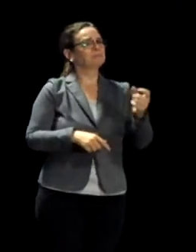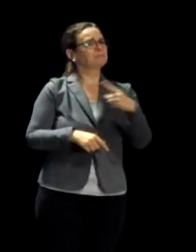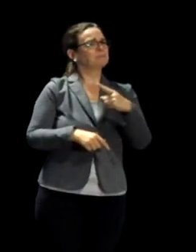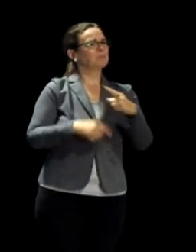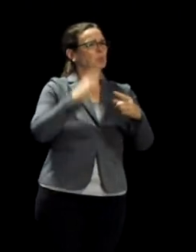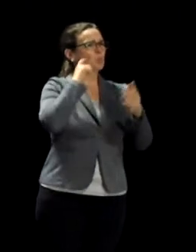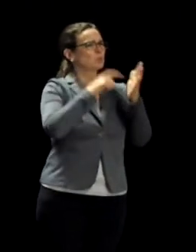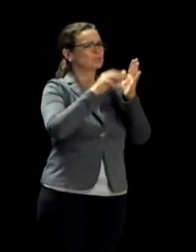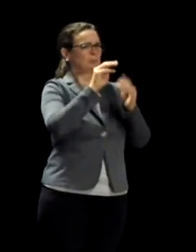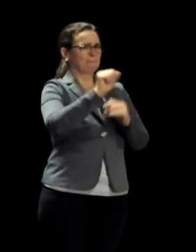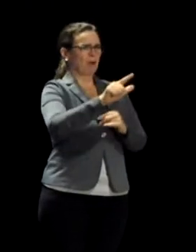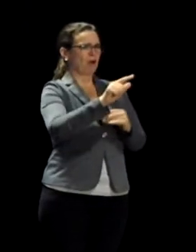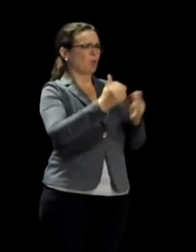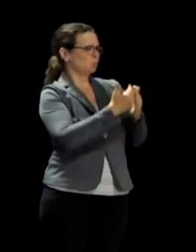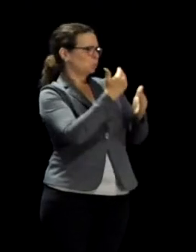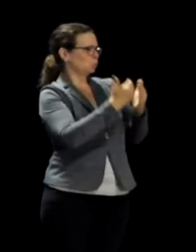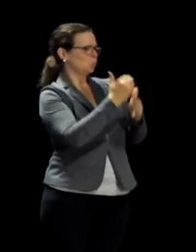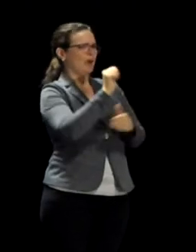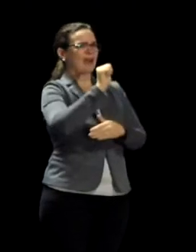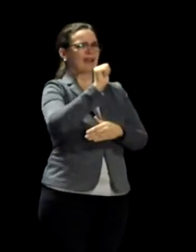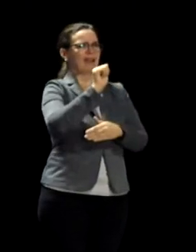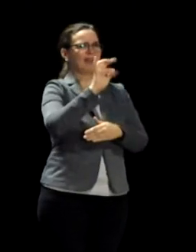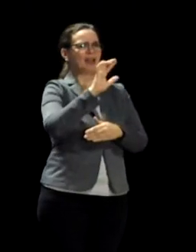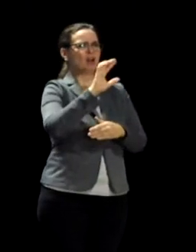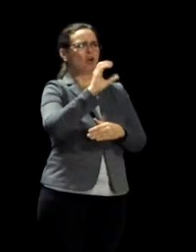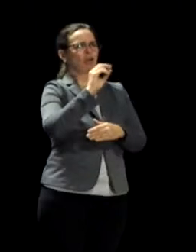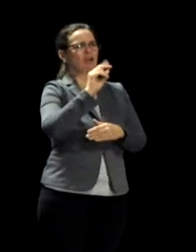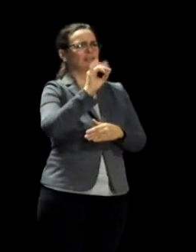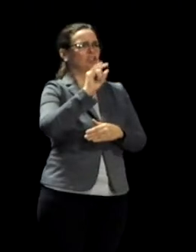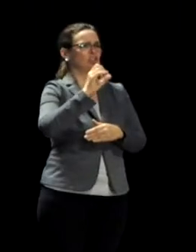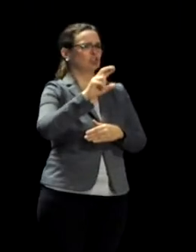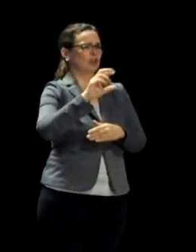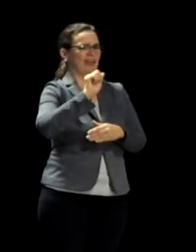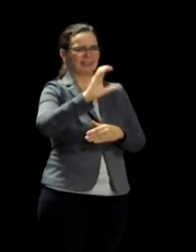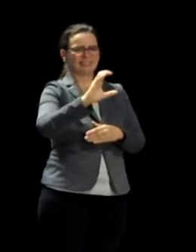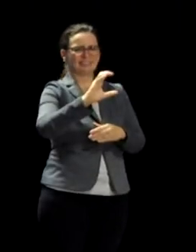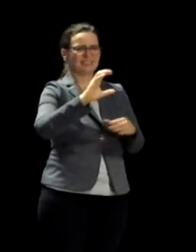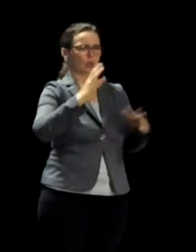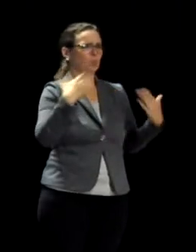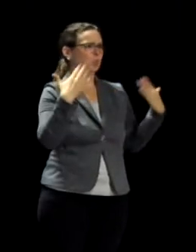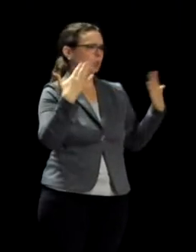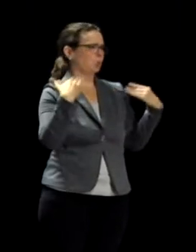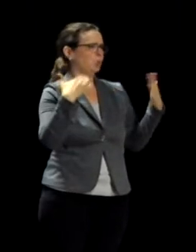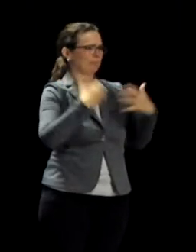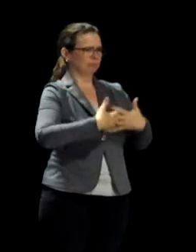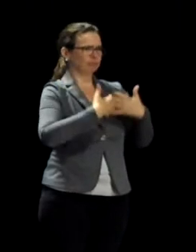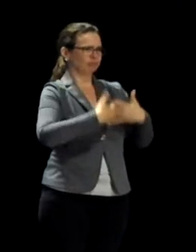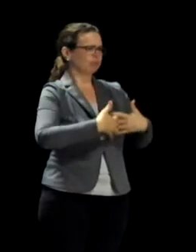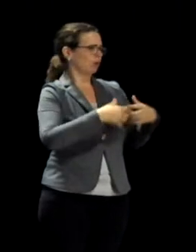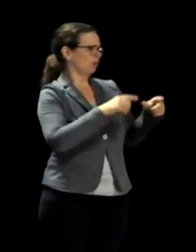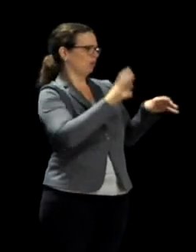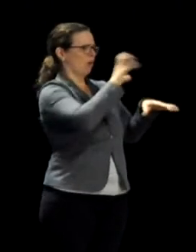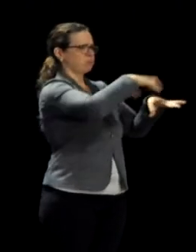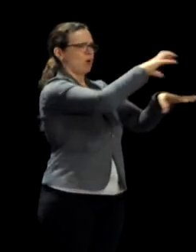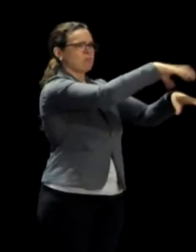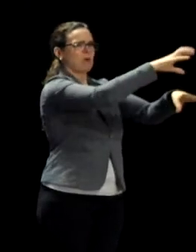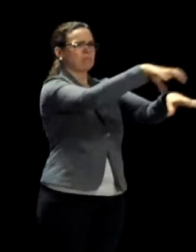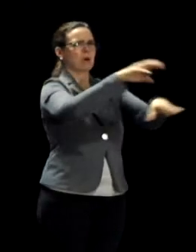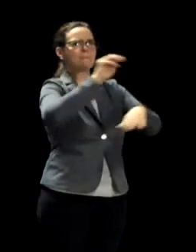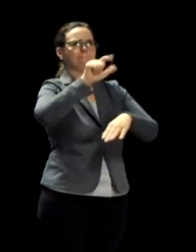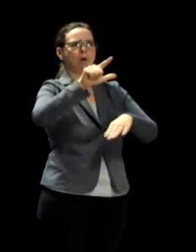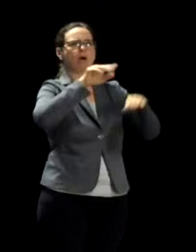so I'm not going to answer that. I'm just wondering what they've told you about the process. Yeah, I don't know who's responsible. They're the property owner. I don't